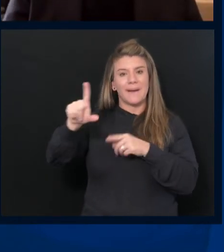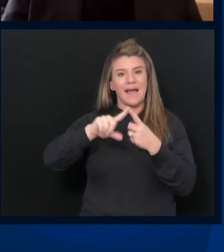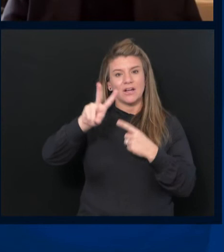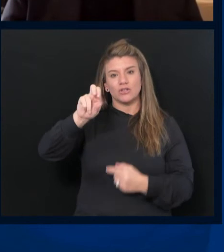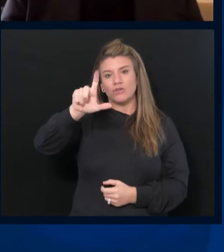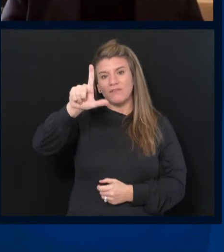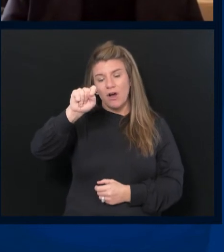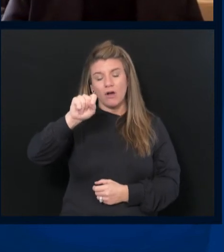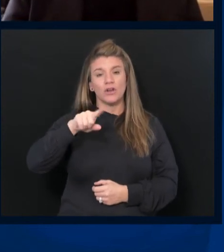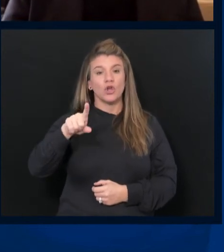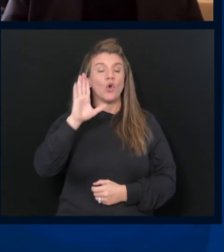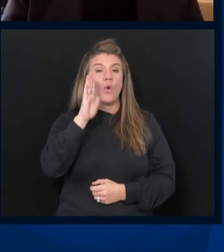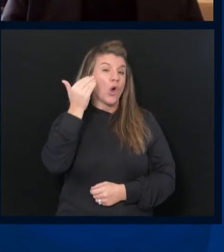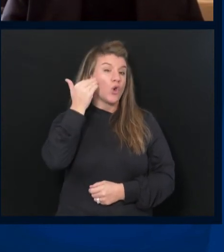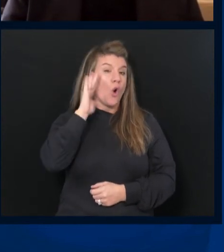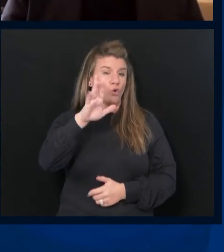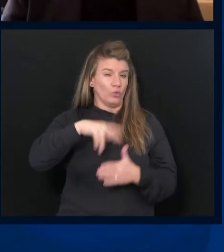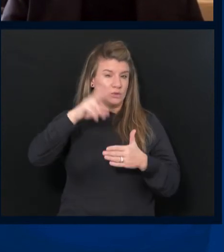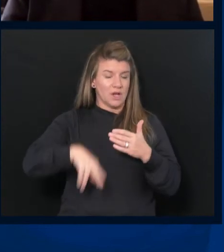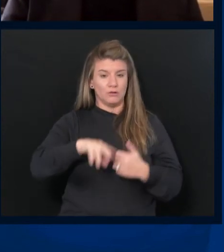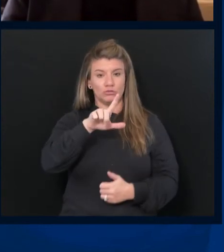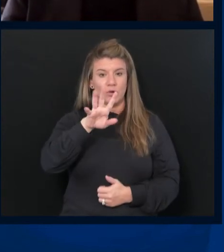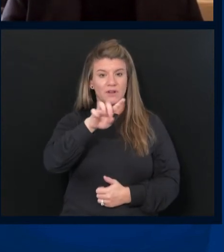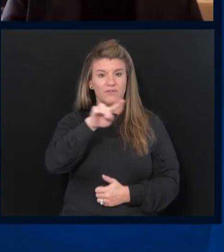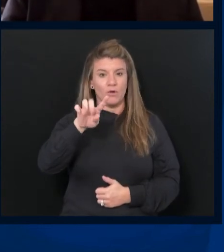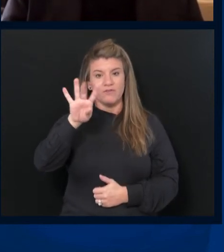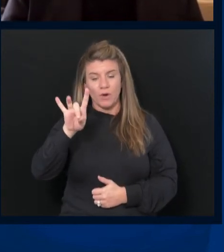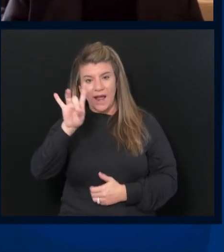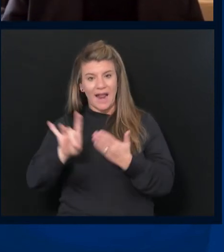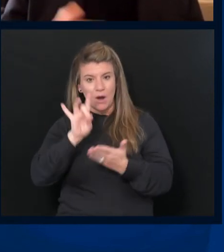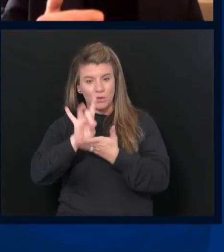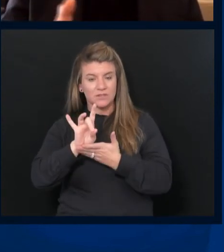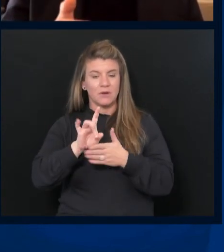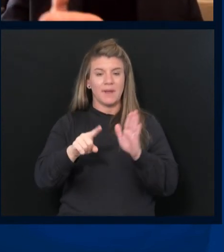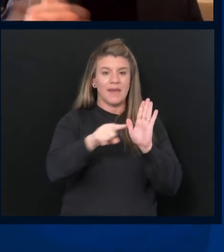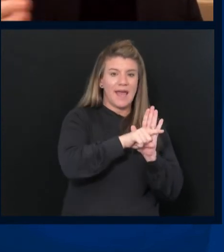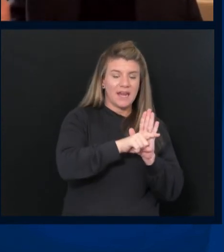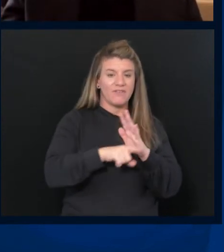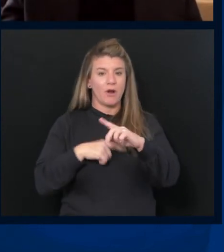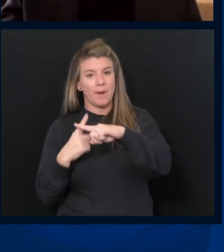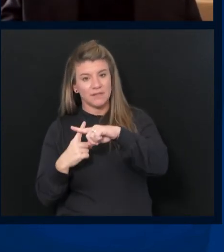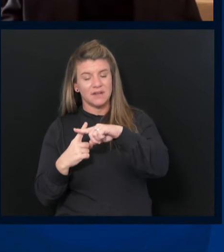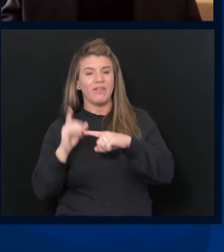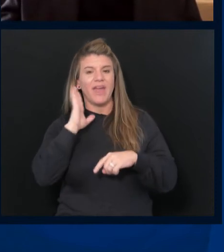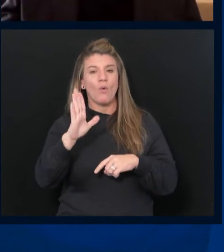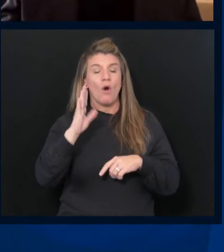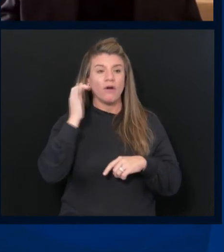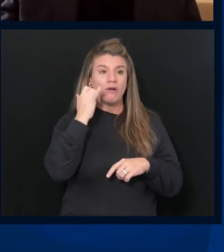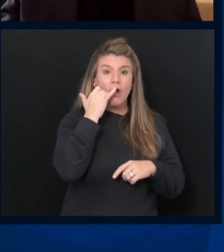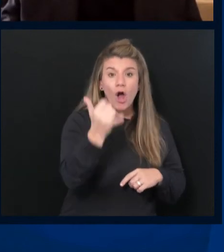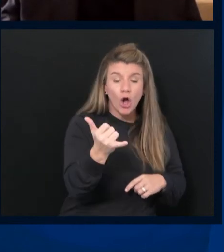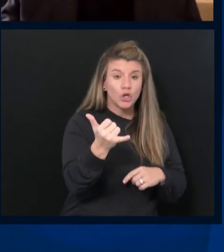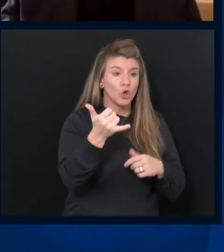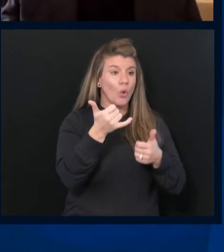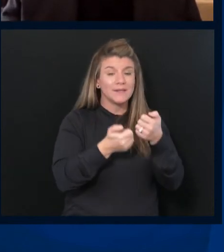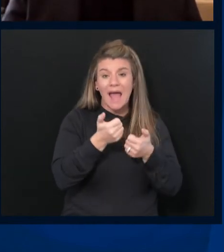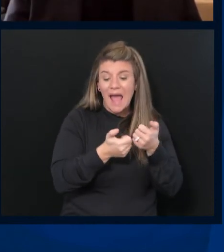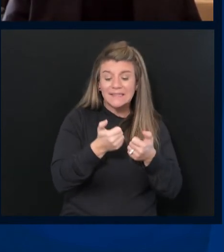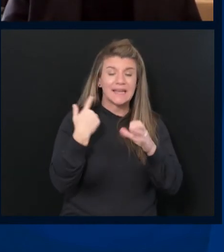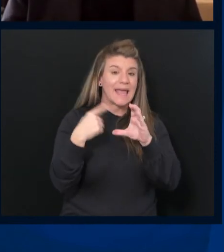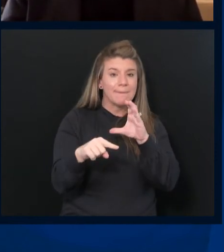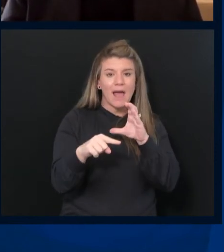you will get your result as negative or positive, and it will either be given to you as a call, a text, or an